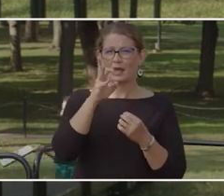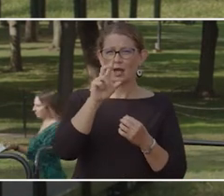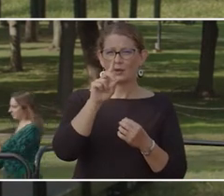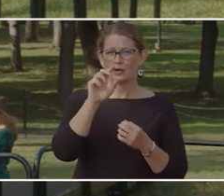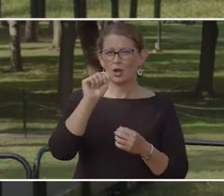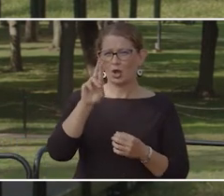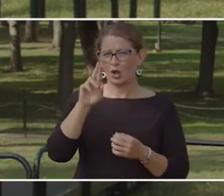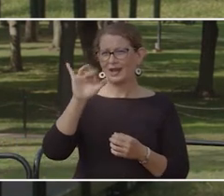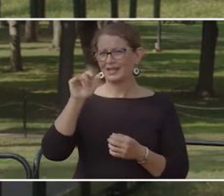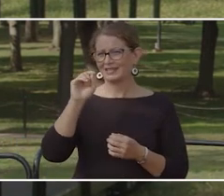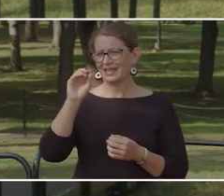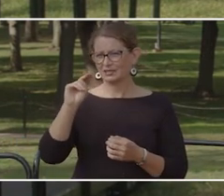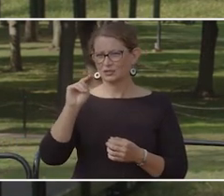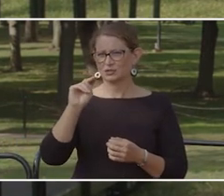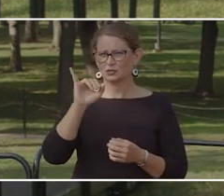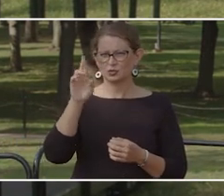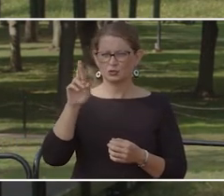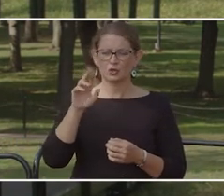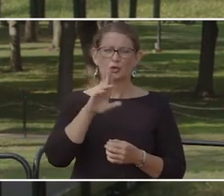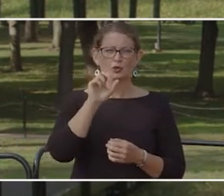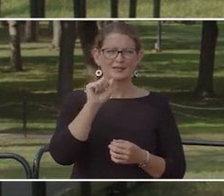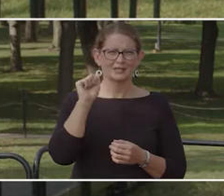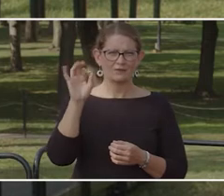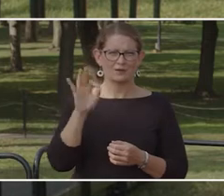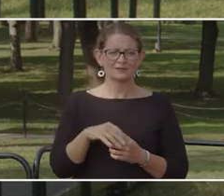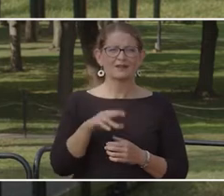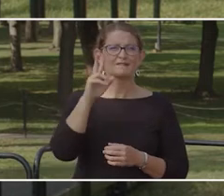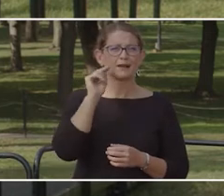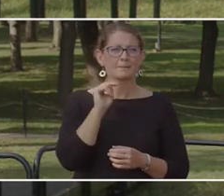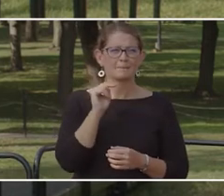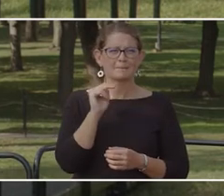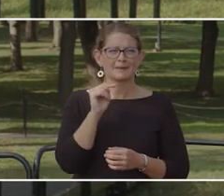R. Yateman, Jr., United States Air Force, Vietnam,